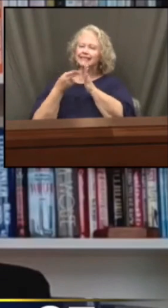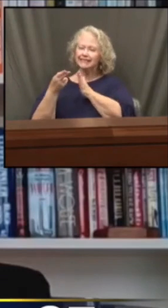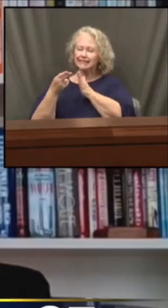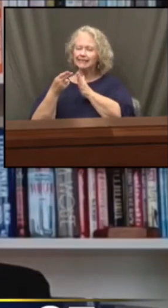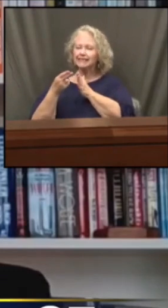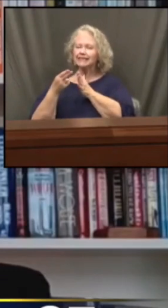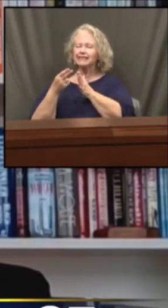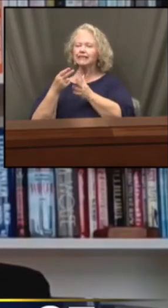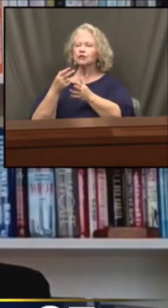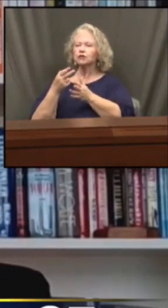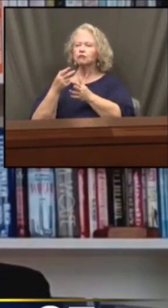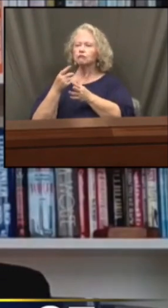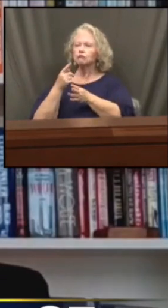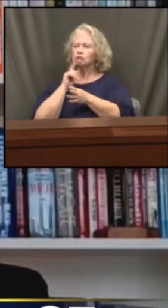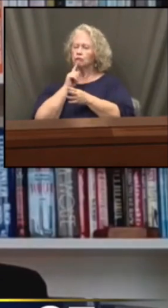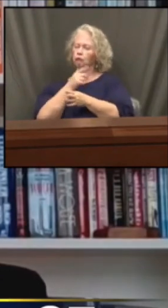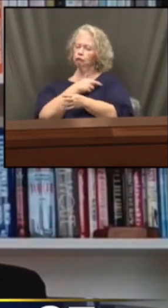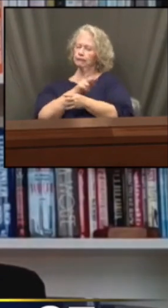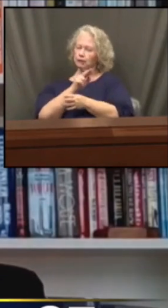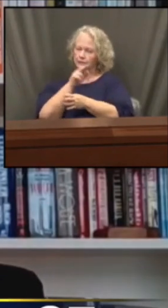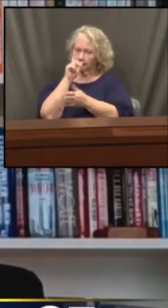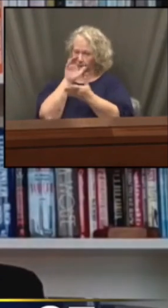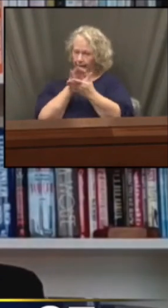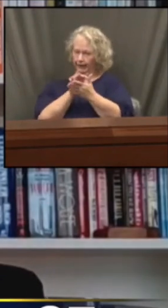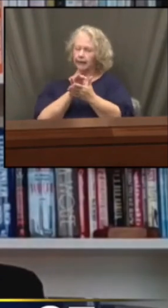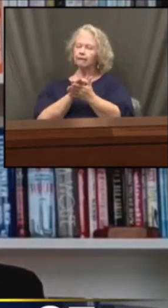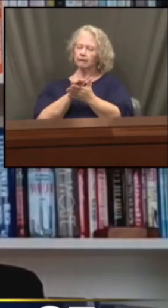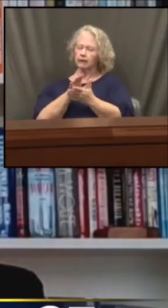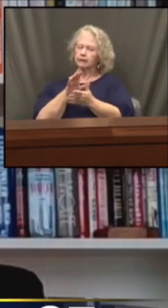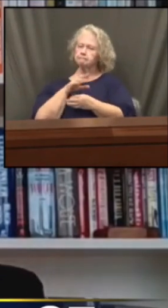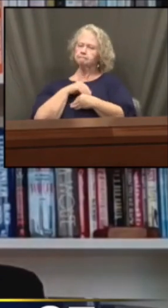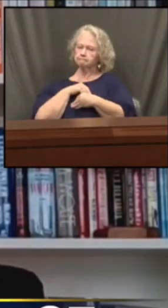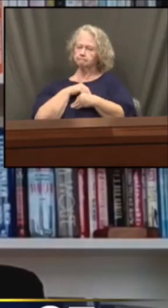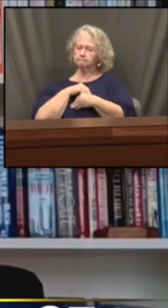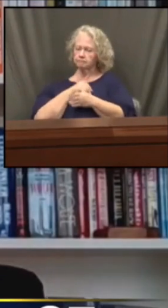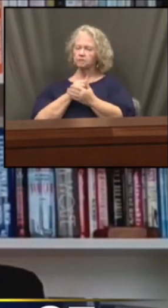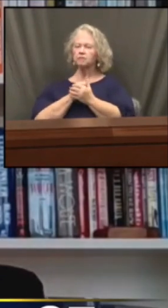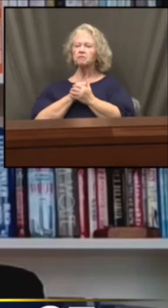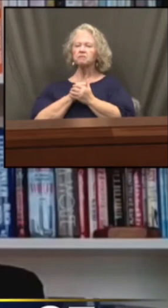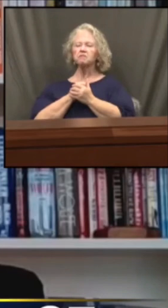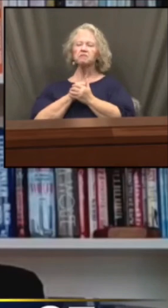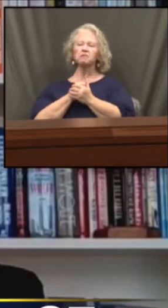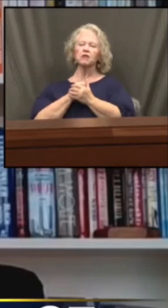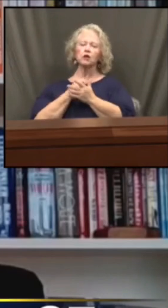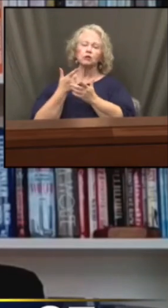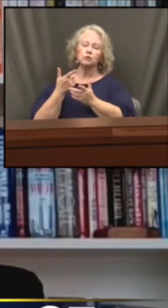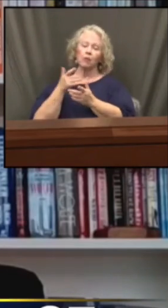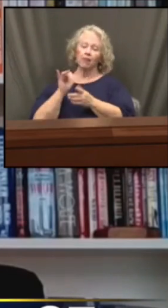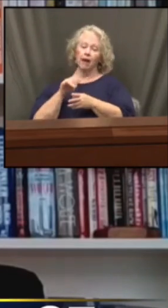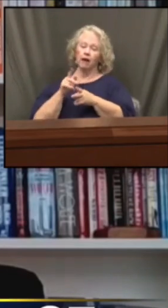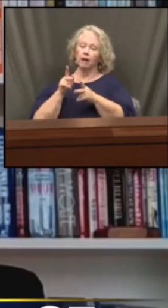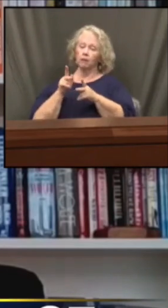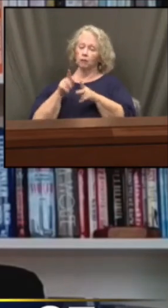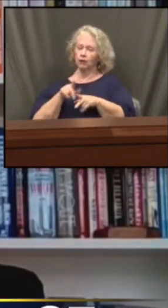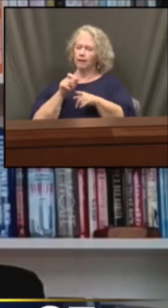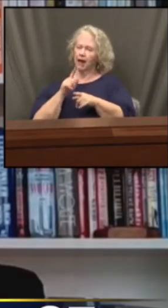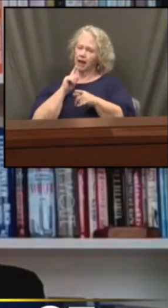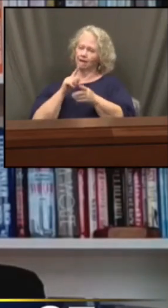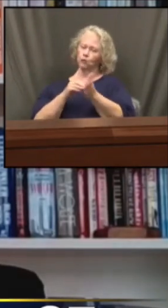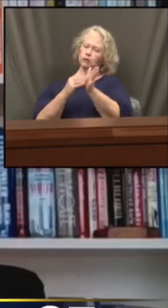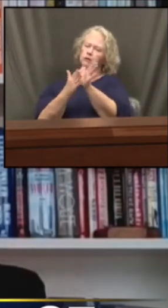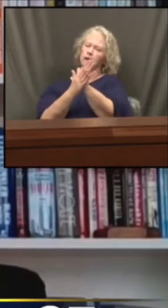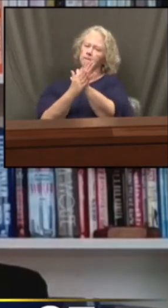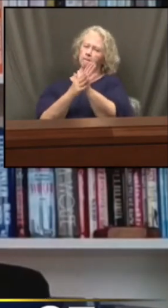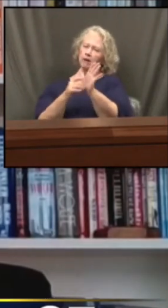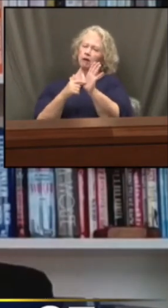sincerely held religious belief. So typically a provider would need to document the medical